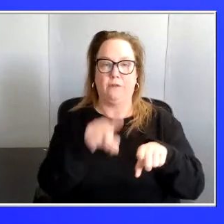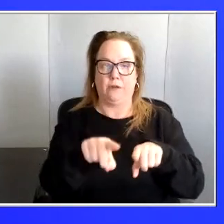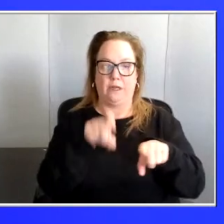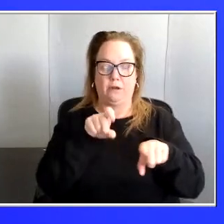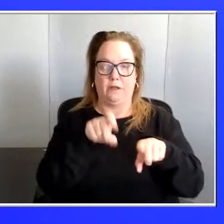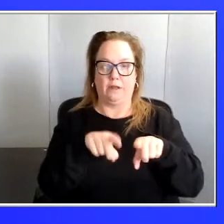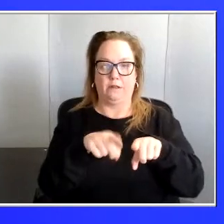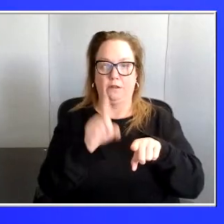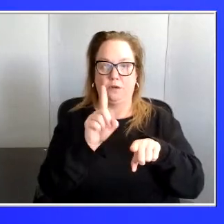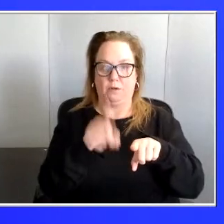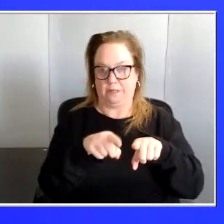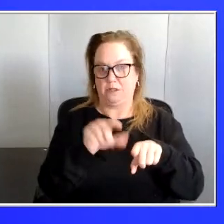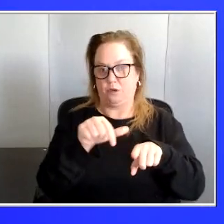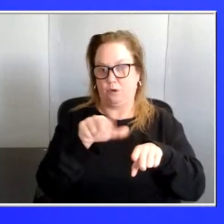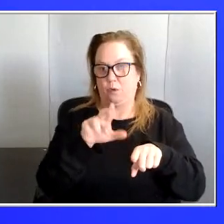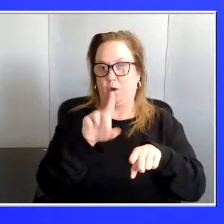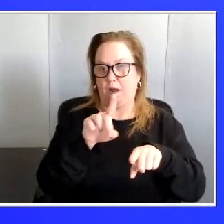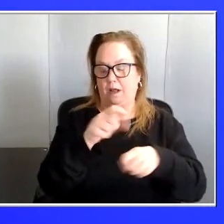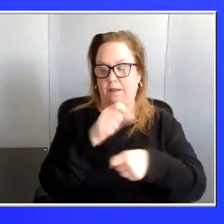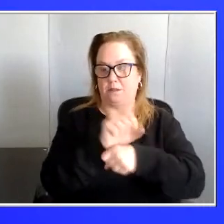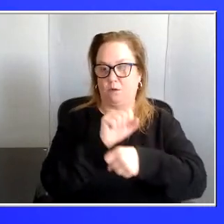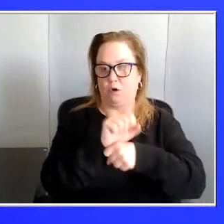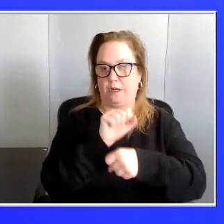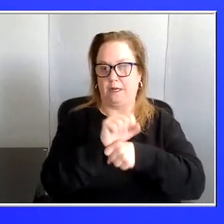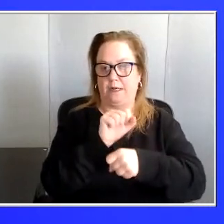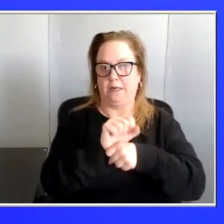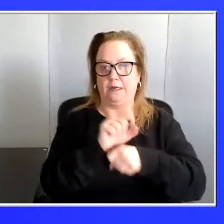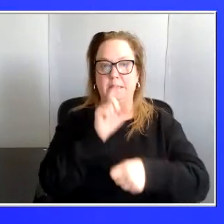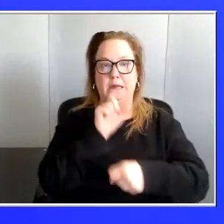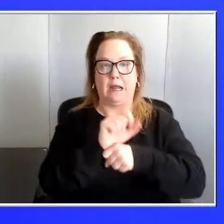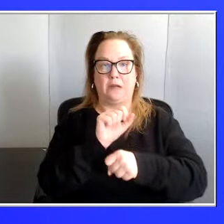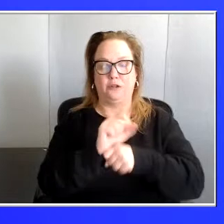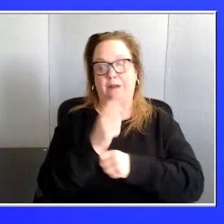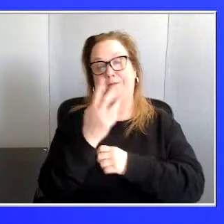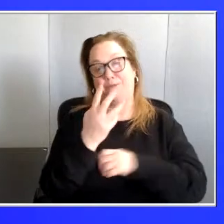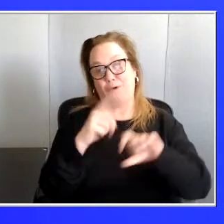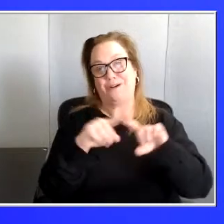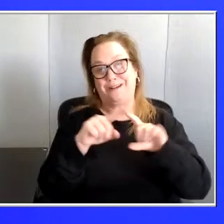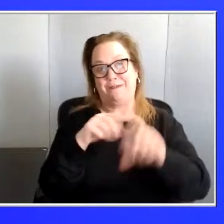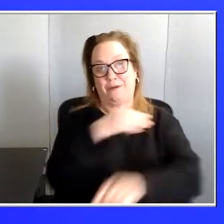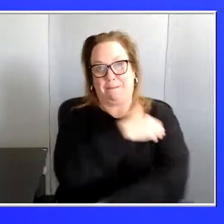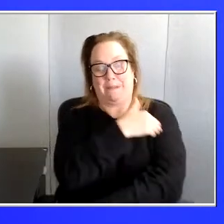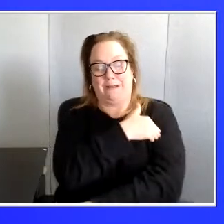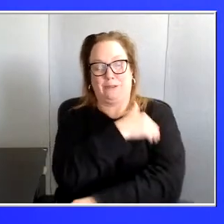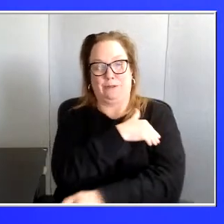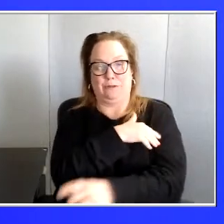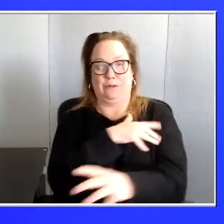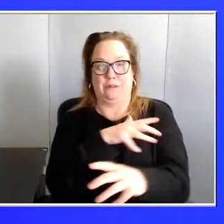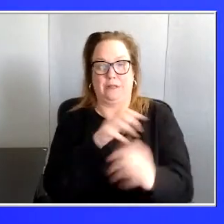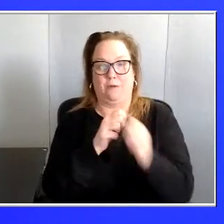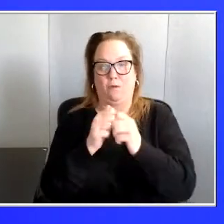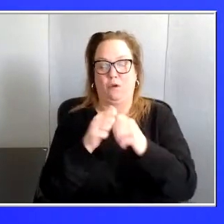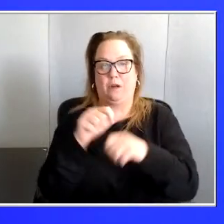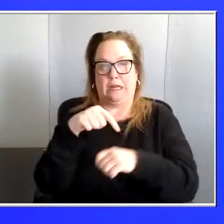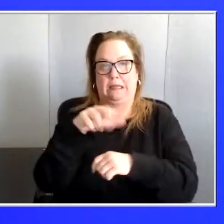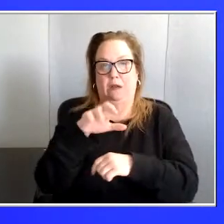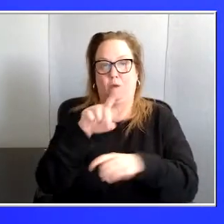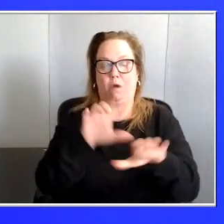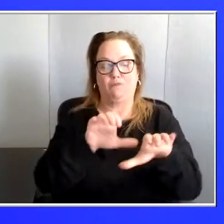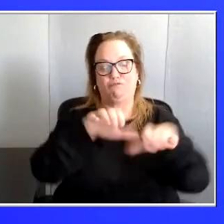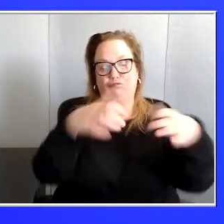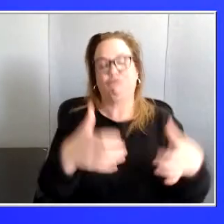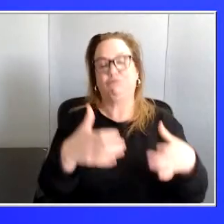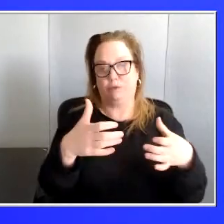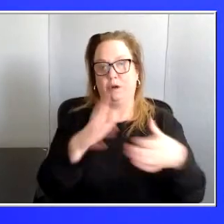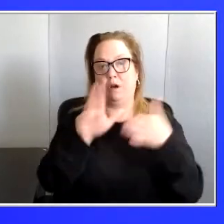would be your quad muscle that kind of works there. It's actually 4 different muscles that kind of work as in the quadriceps group, but all 4 of those